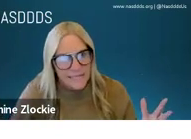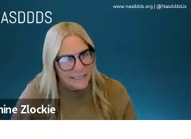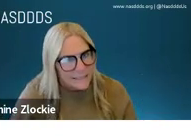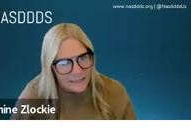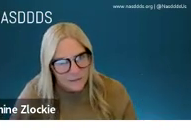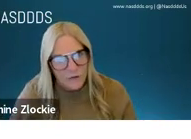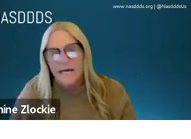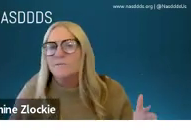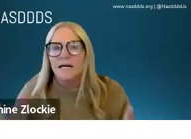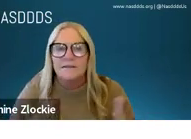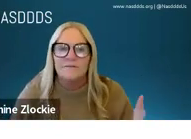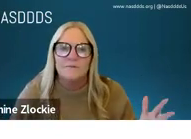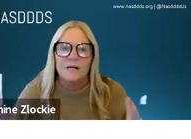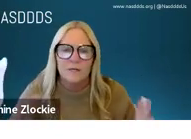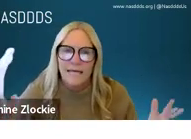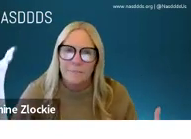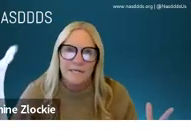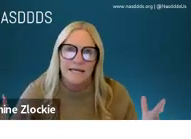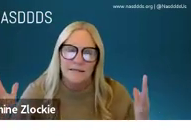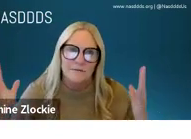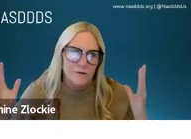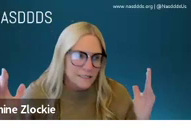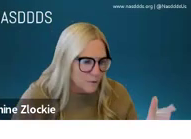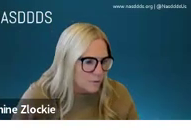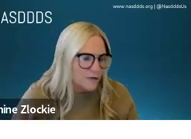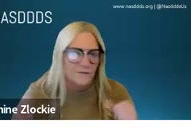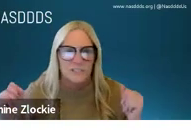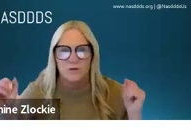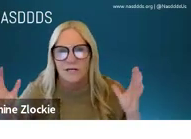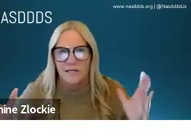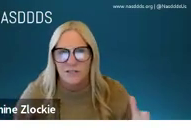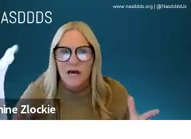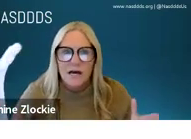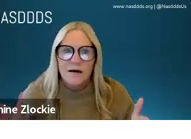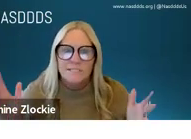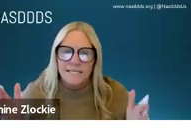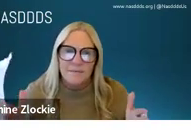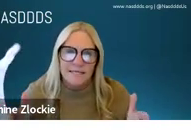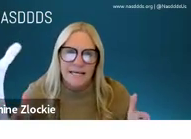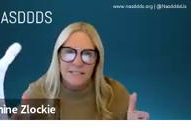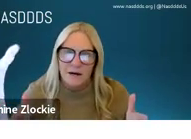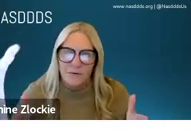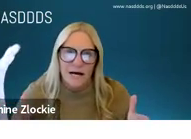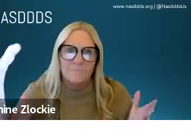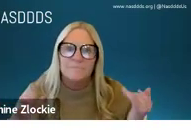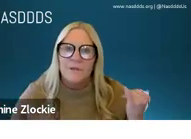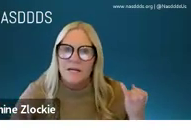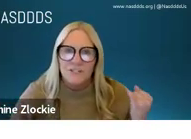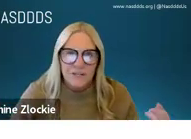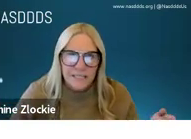these tenets of this reg because of, you know, what's happening and the direct support workforce shortage. But CMS said, you know